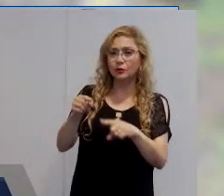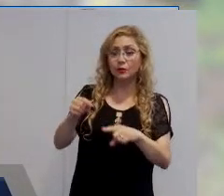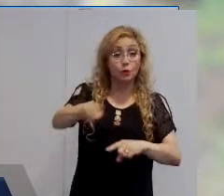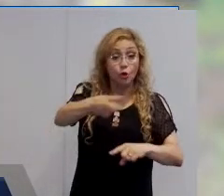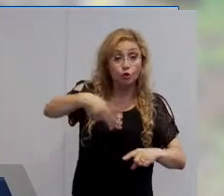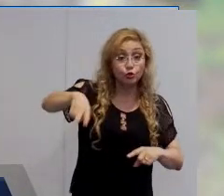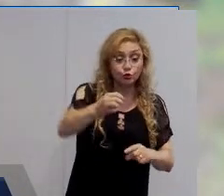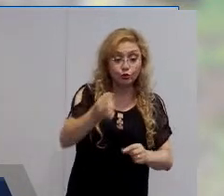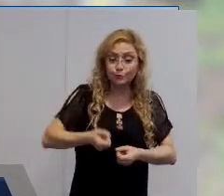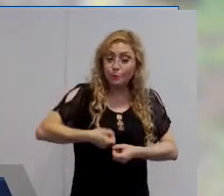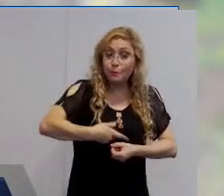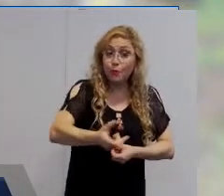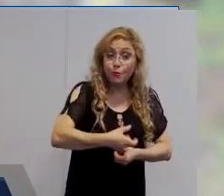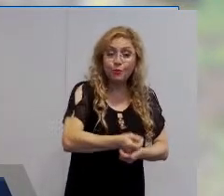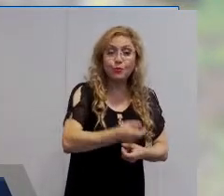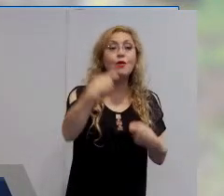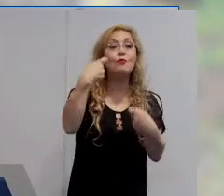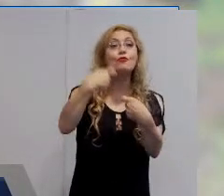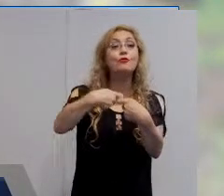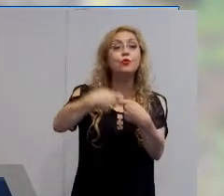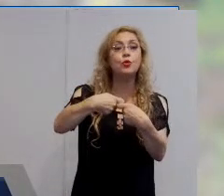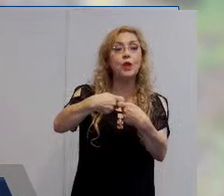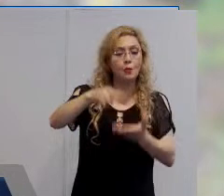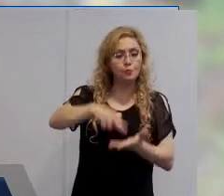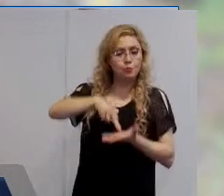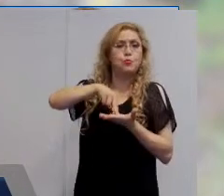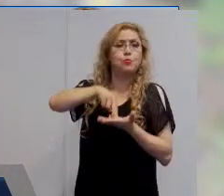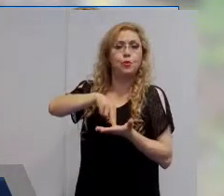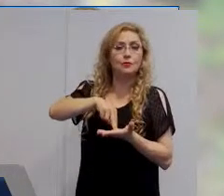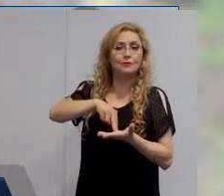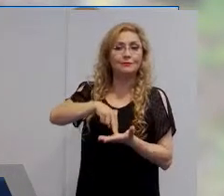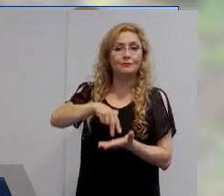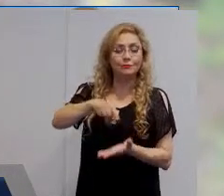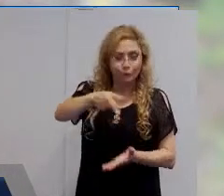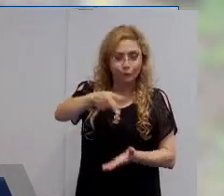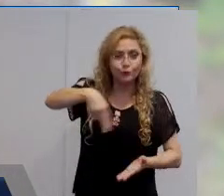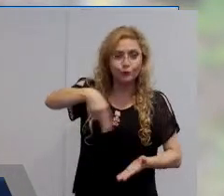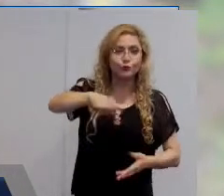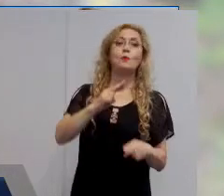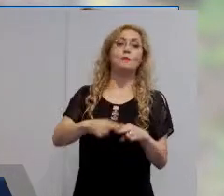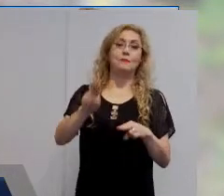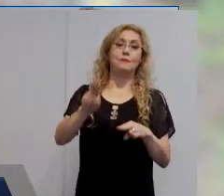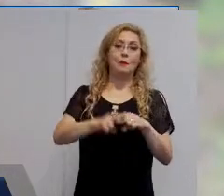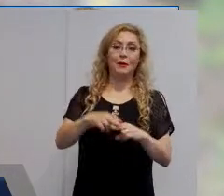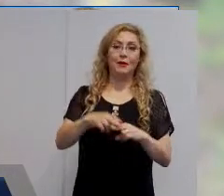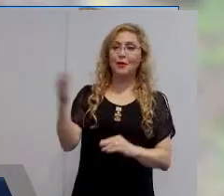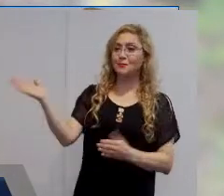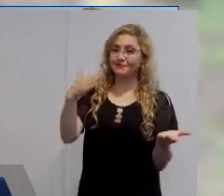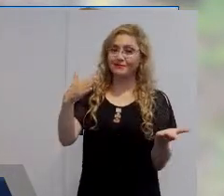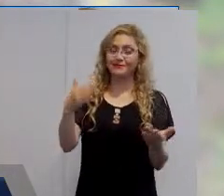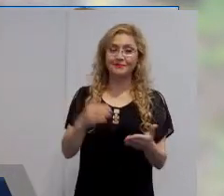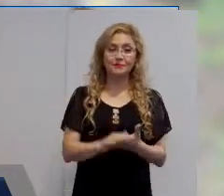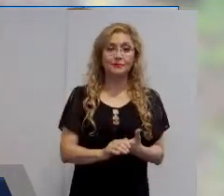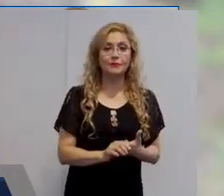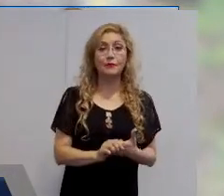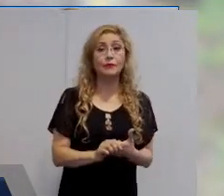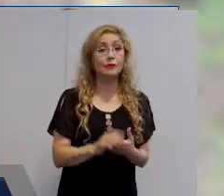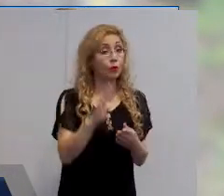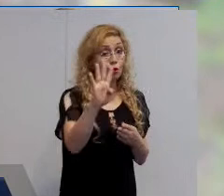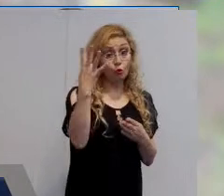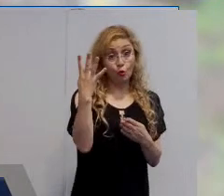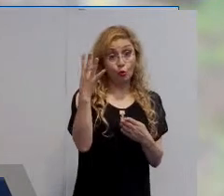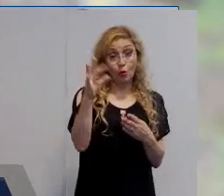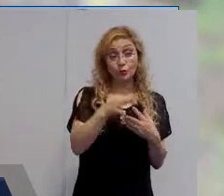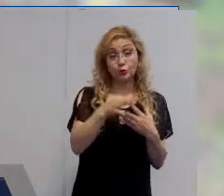from the Maya people. We are hard seeds, we are resilient, and we are prepared. Go ahead. A